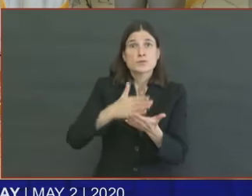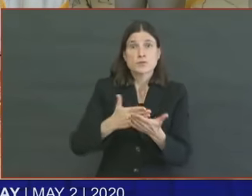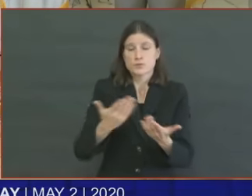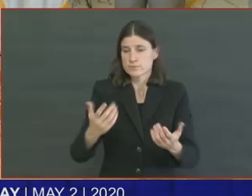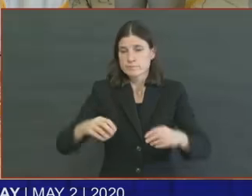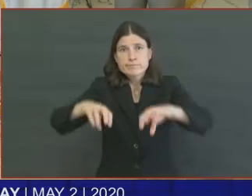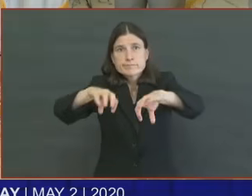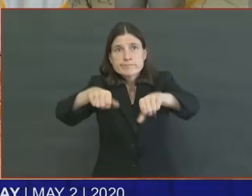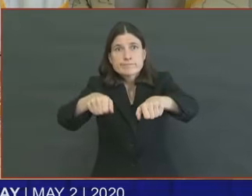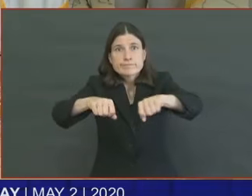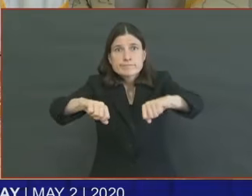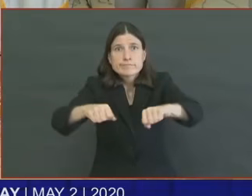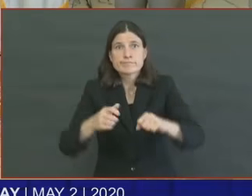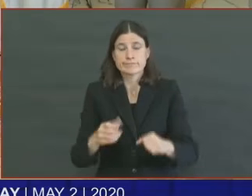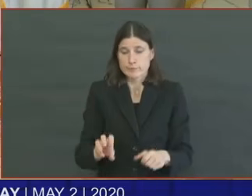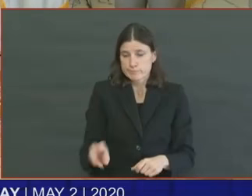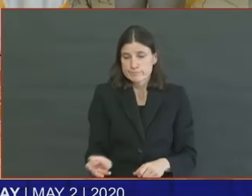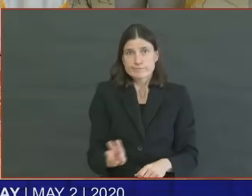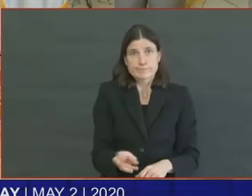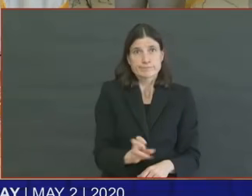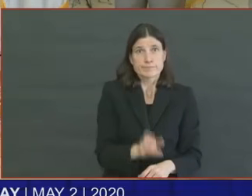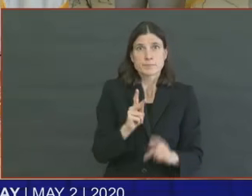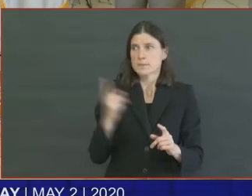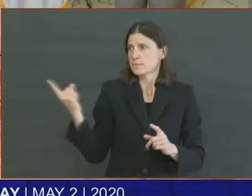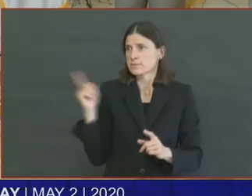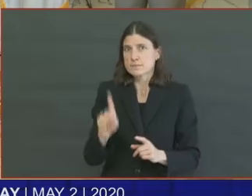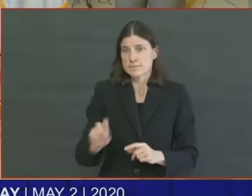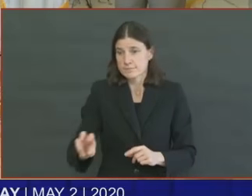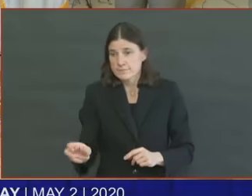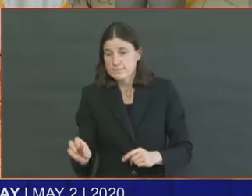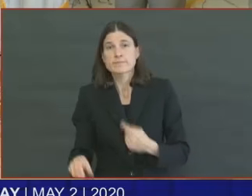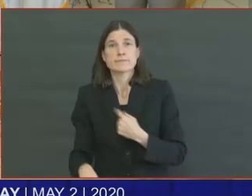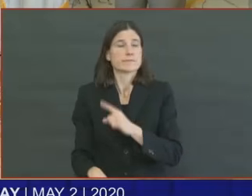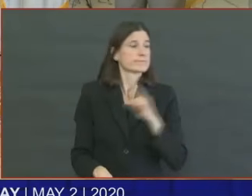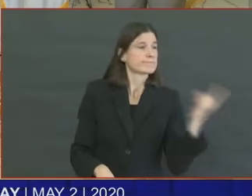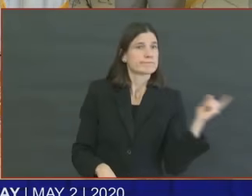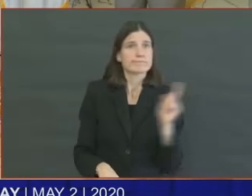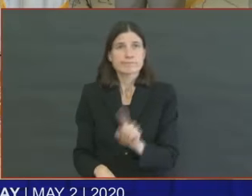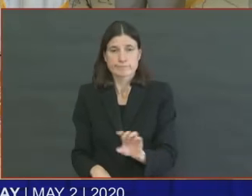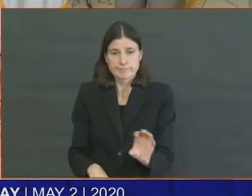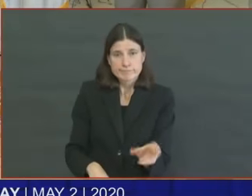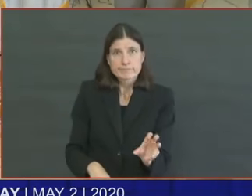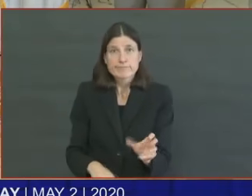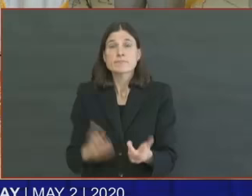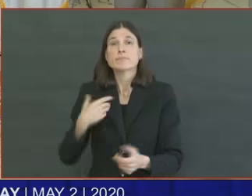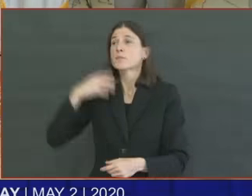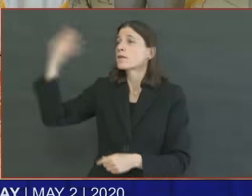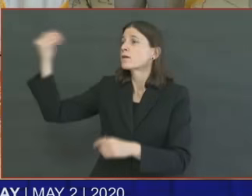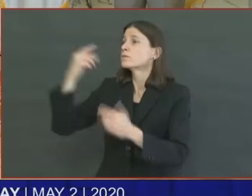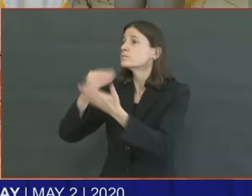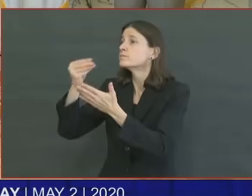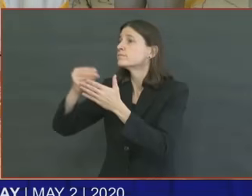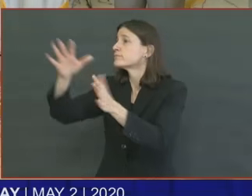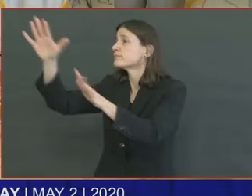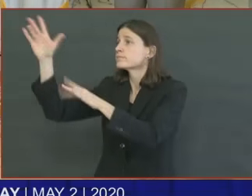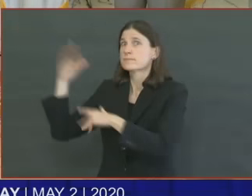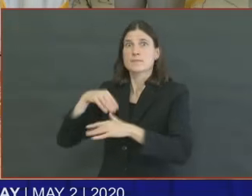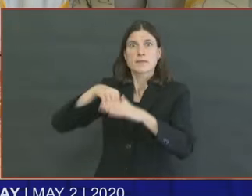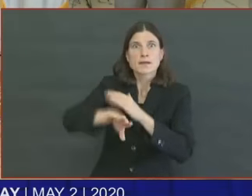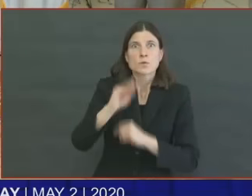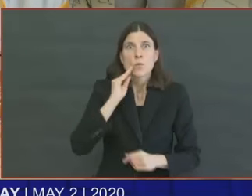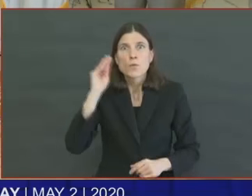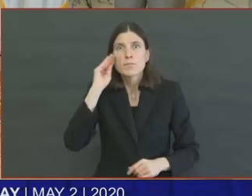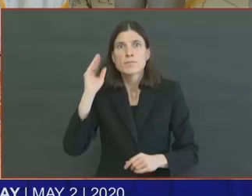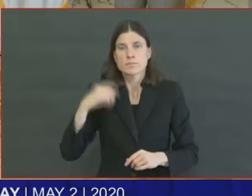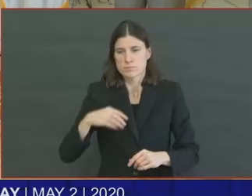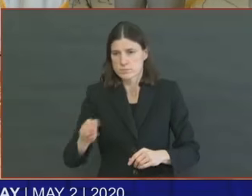touch frequently, particularly after coming in from work or coming in from outside, are key approaches that family